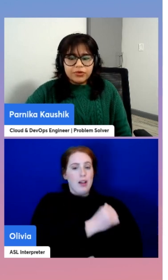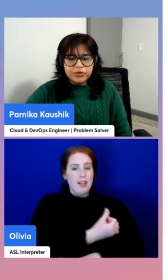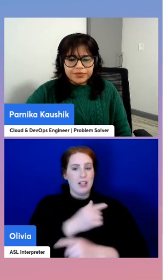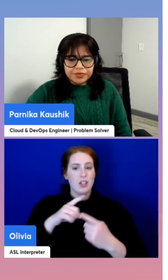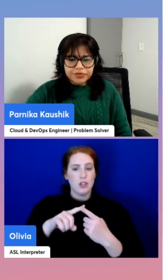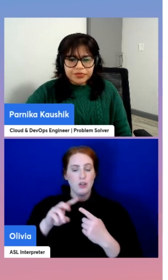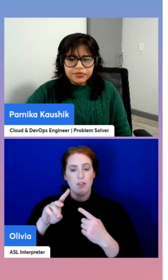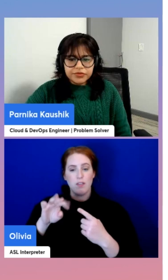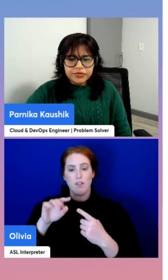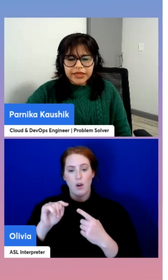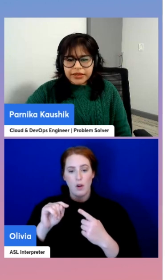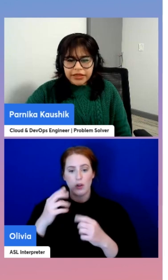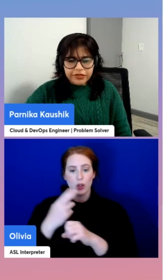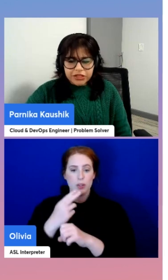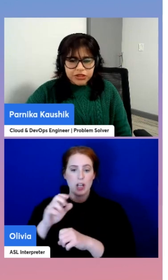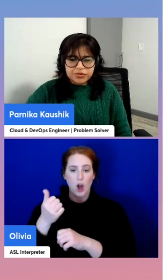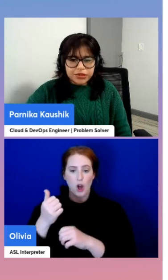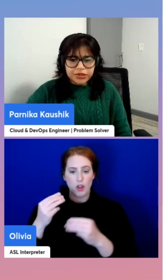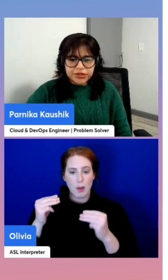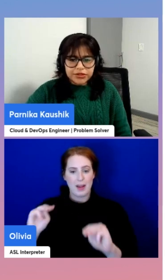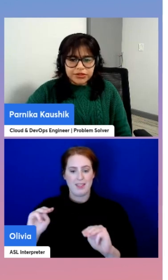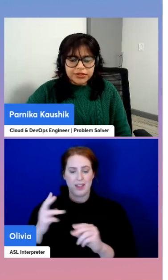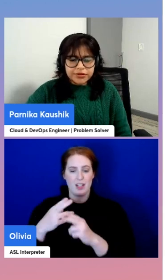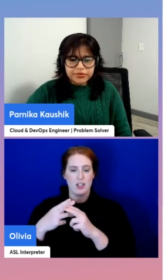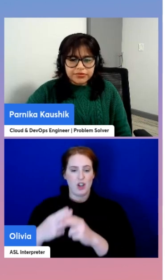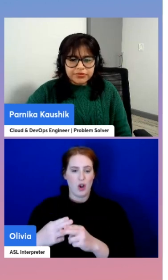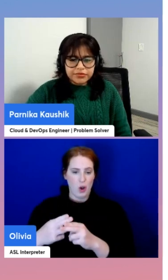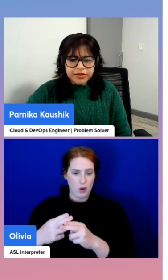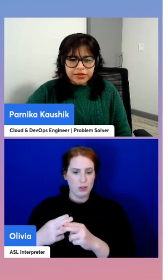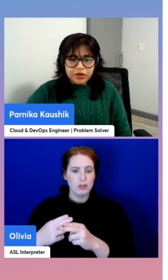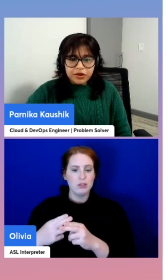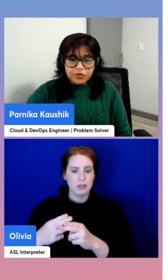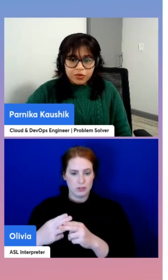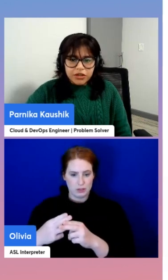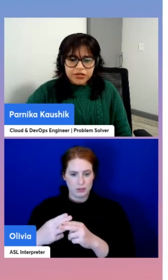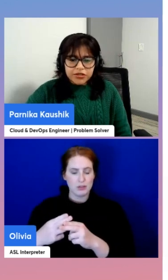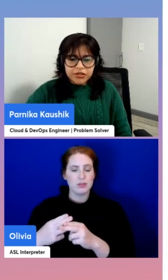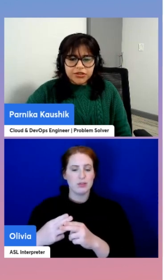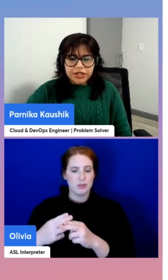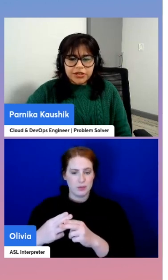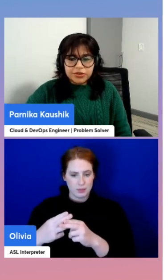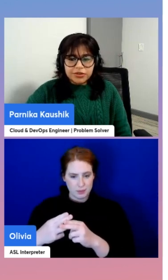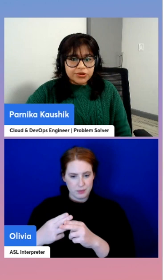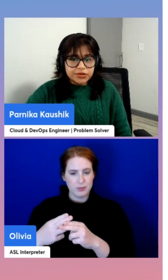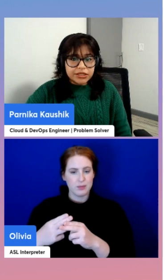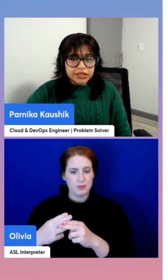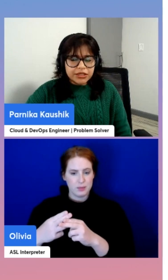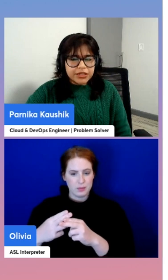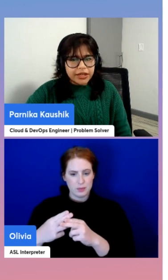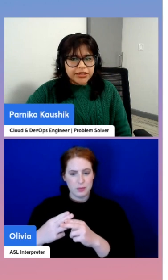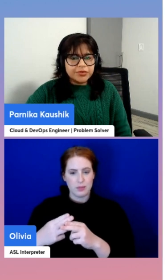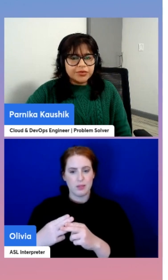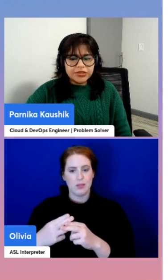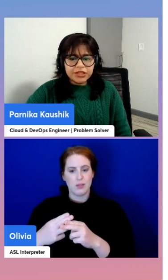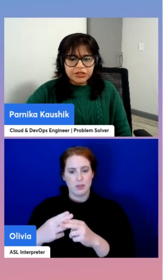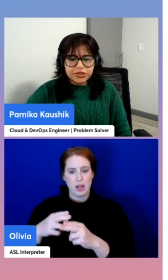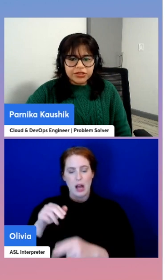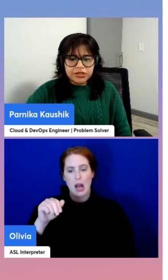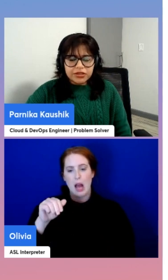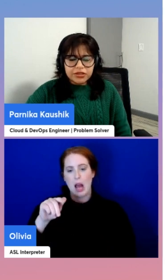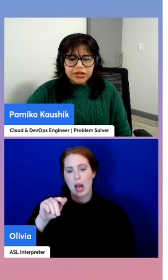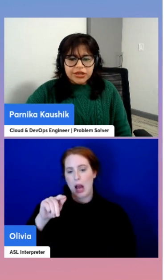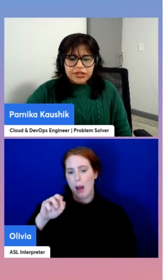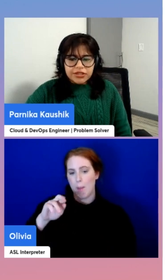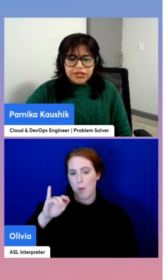called app-role, and then it fetches some big secrets. Vault talks to AWS using the AWS Secrets